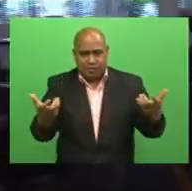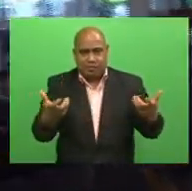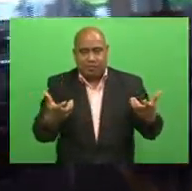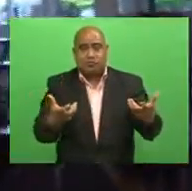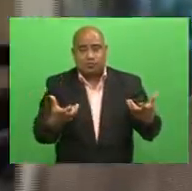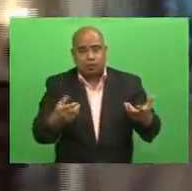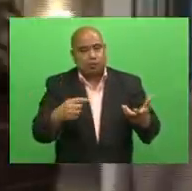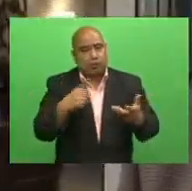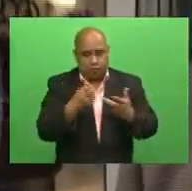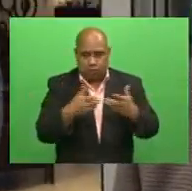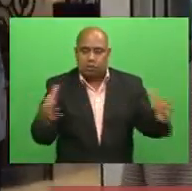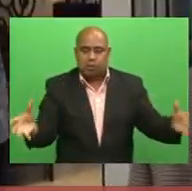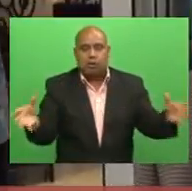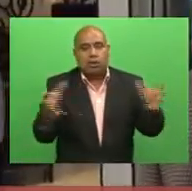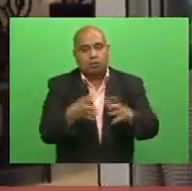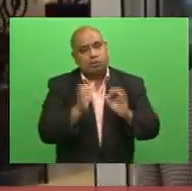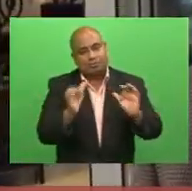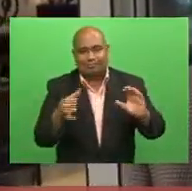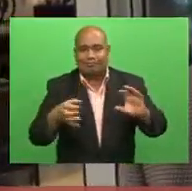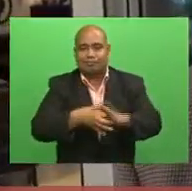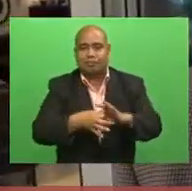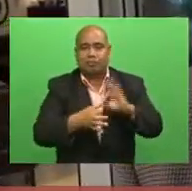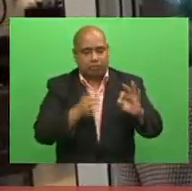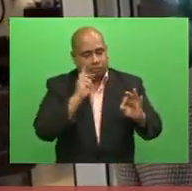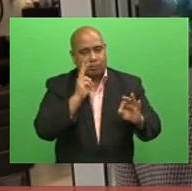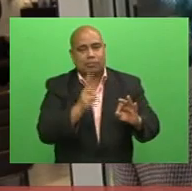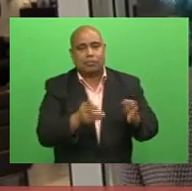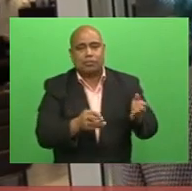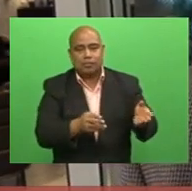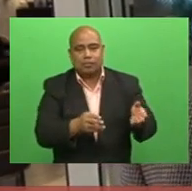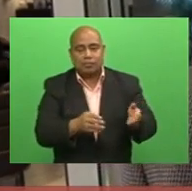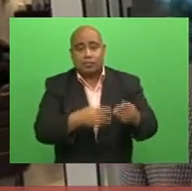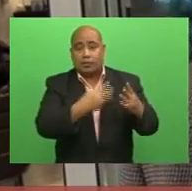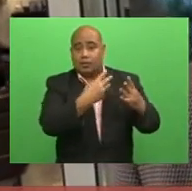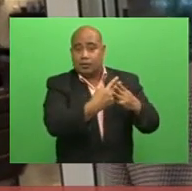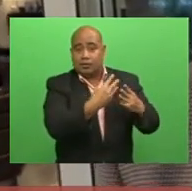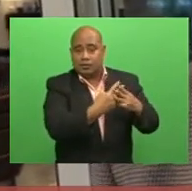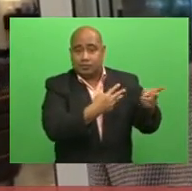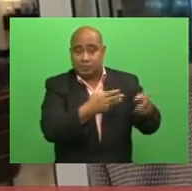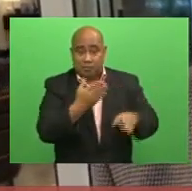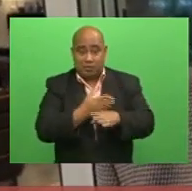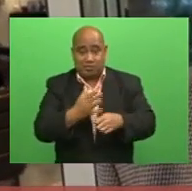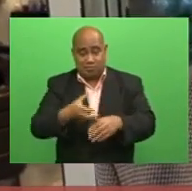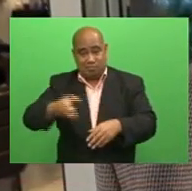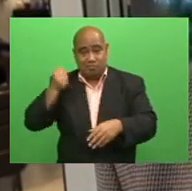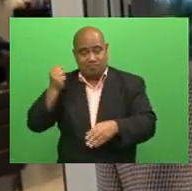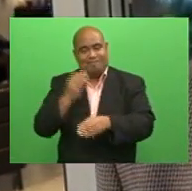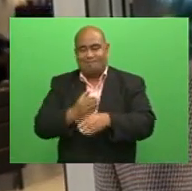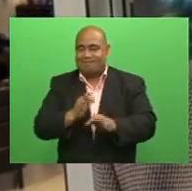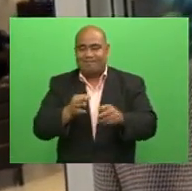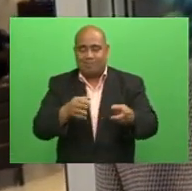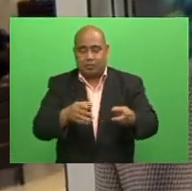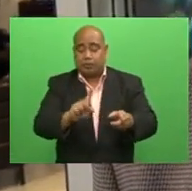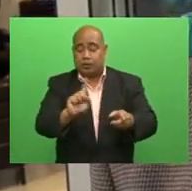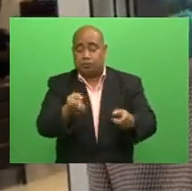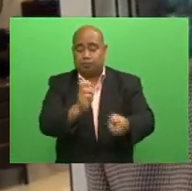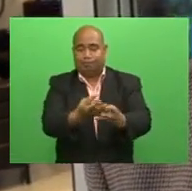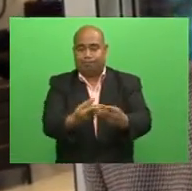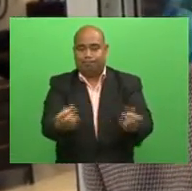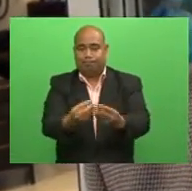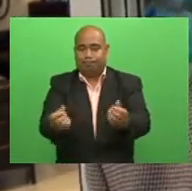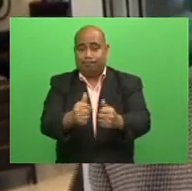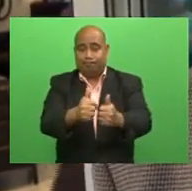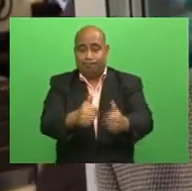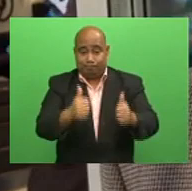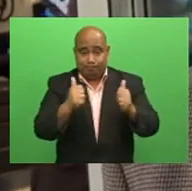table. SEDELPA party in suspension tried to resolve some issues today. We were not able to do